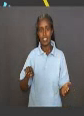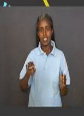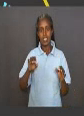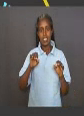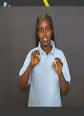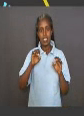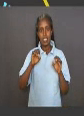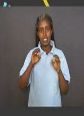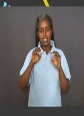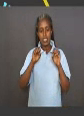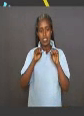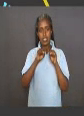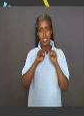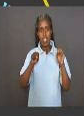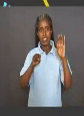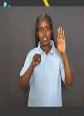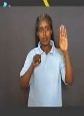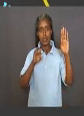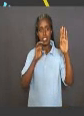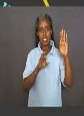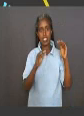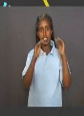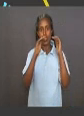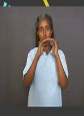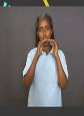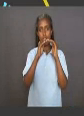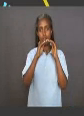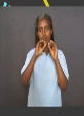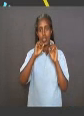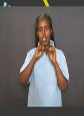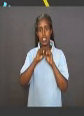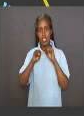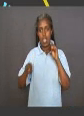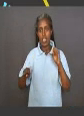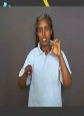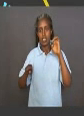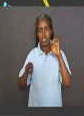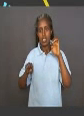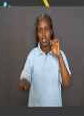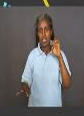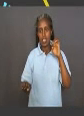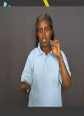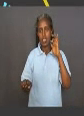Side BC is congruent to side EF.